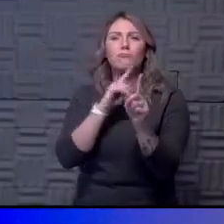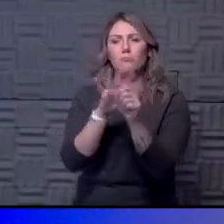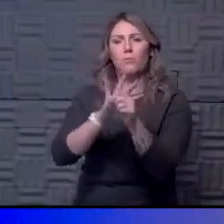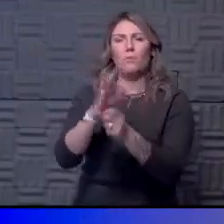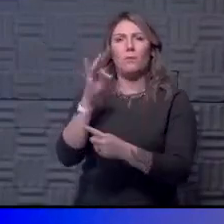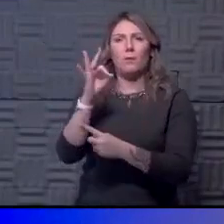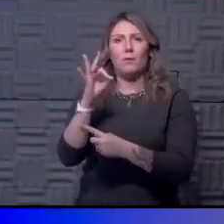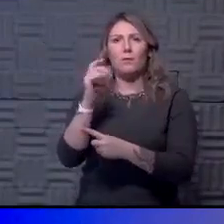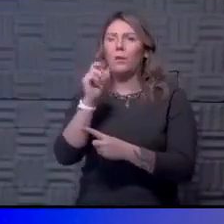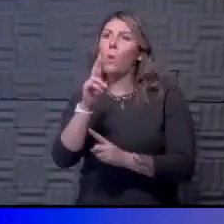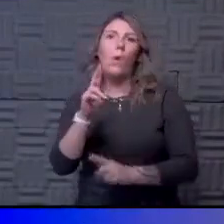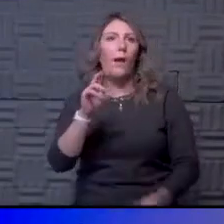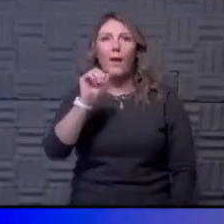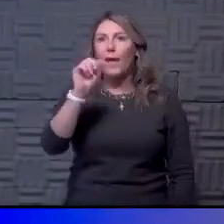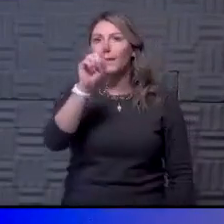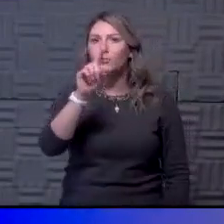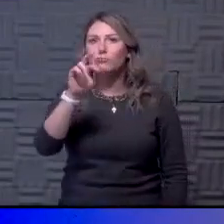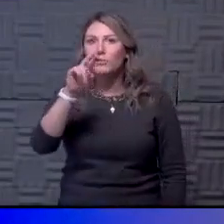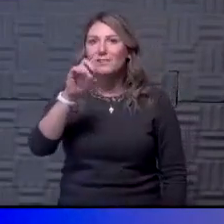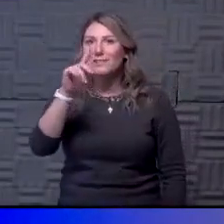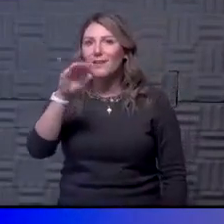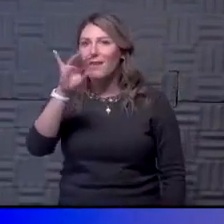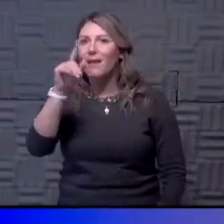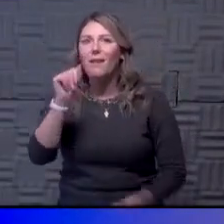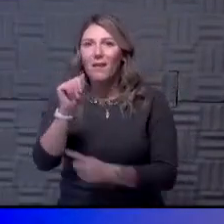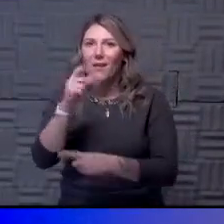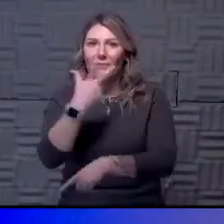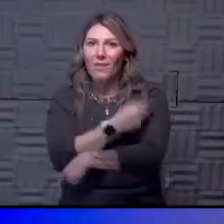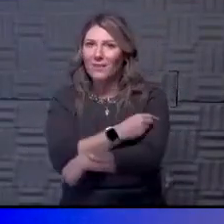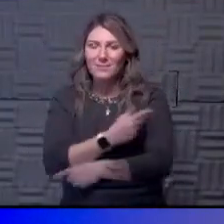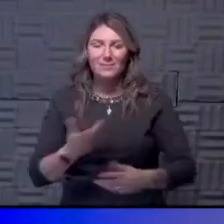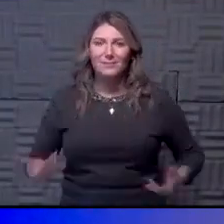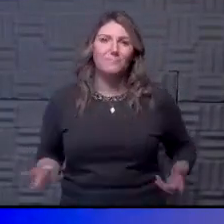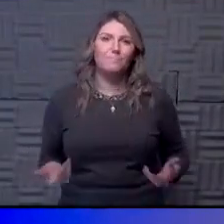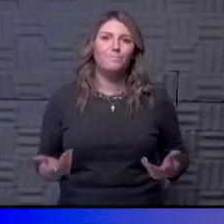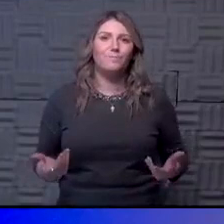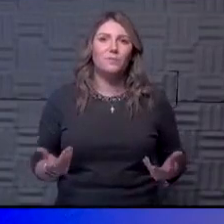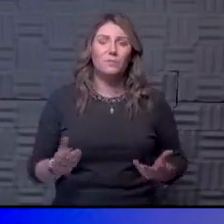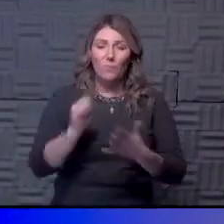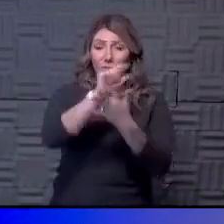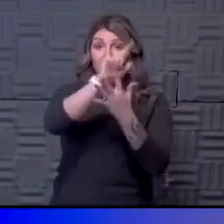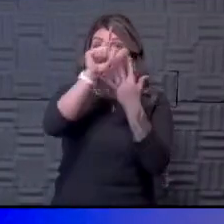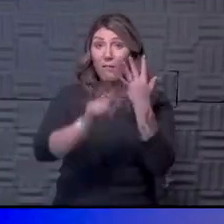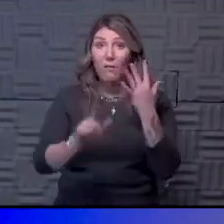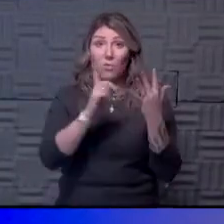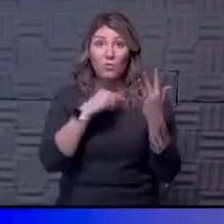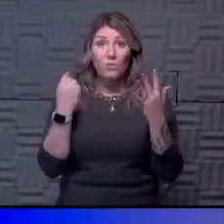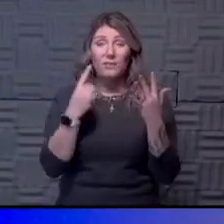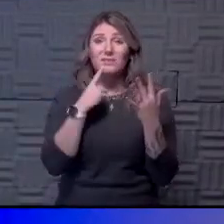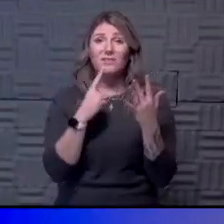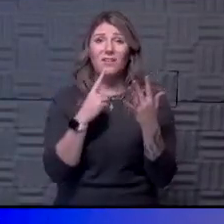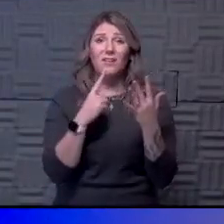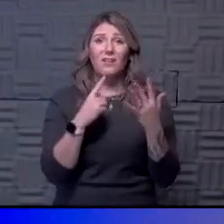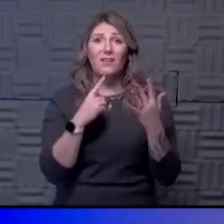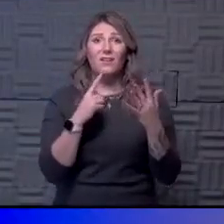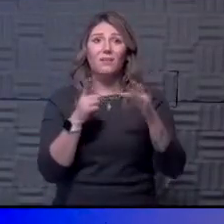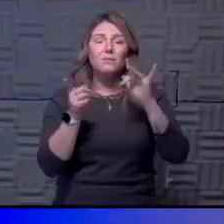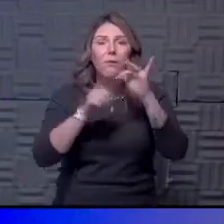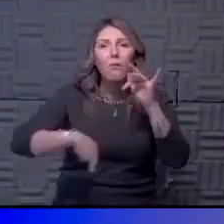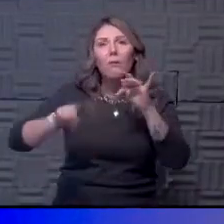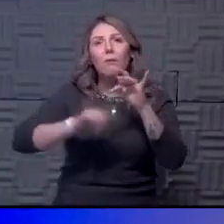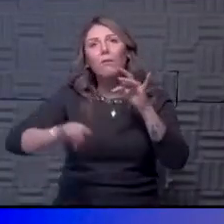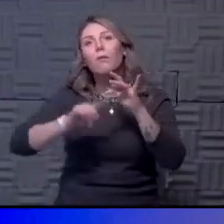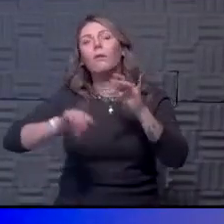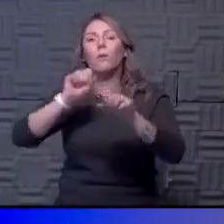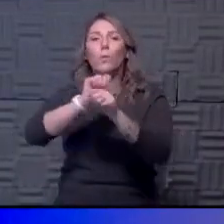from, say, the AstraZeneca vaccine. So it is all those risks. It's missed days of work. It's the chance